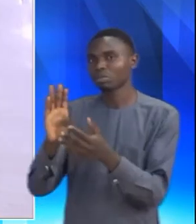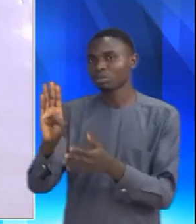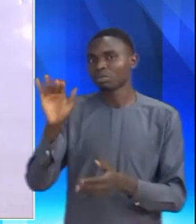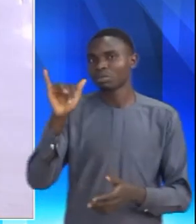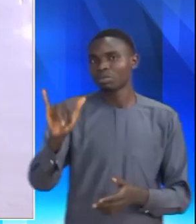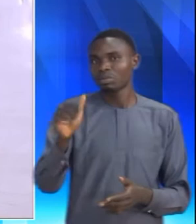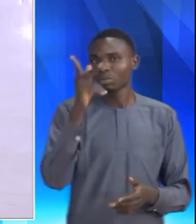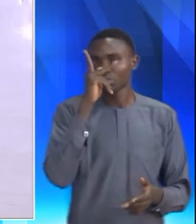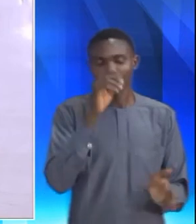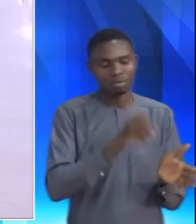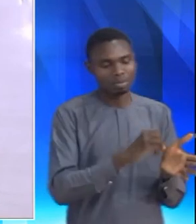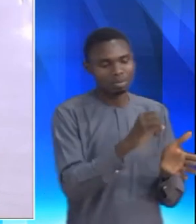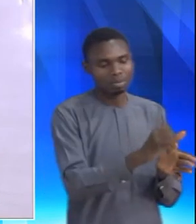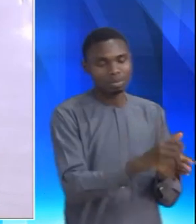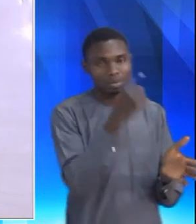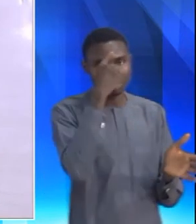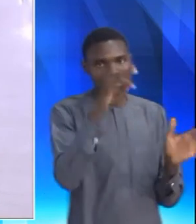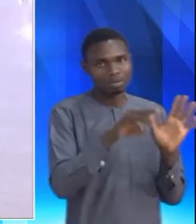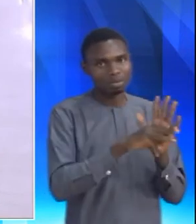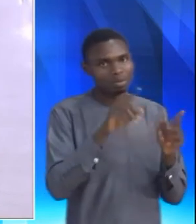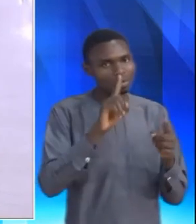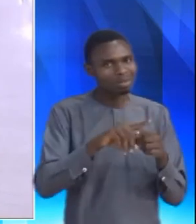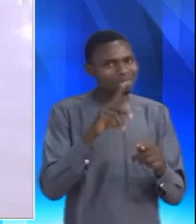government to cushion the effect of